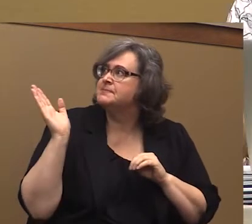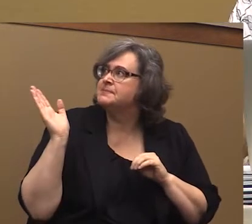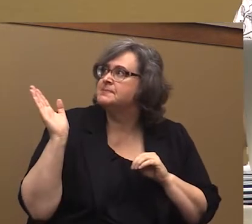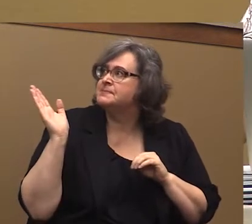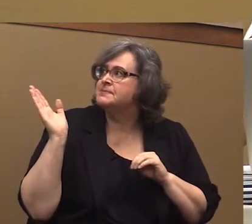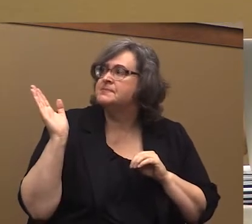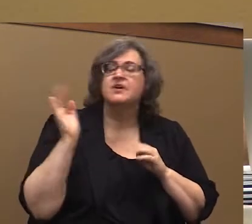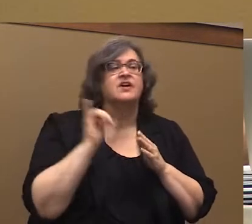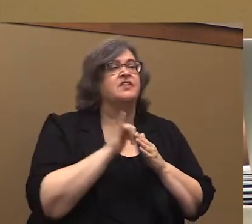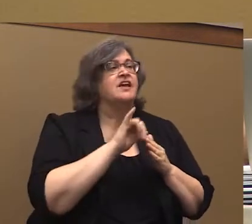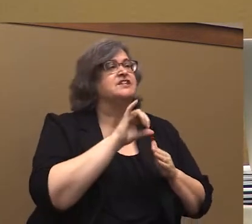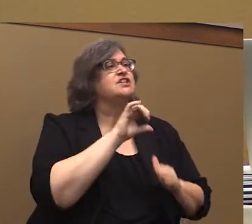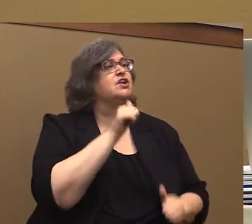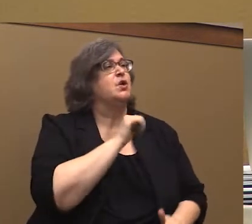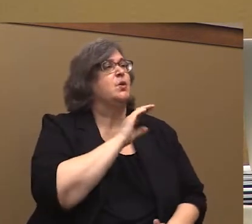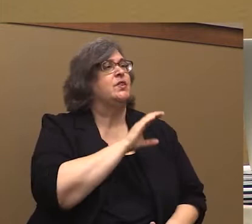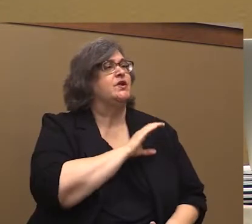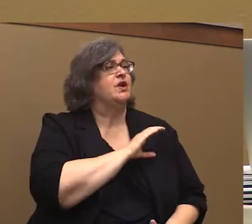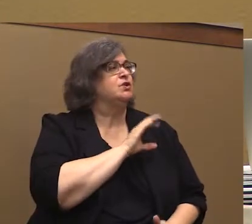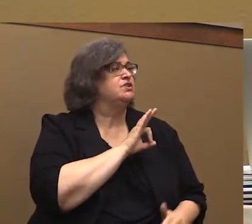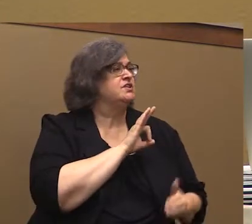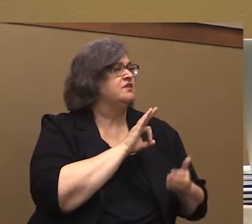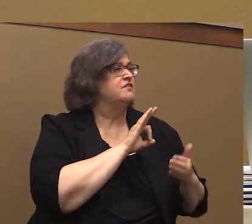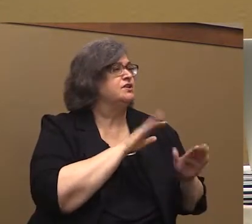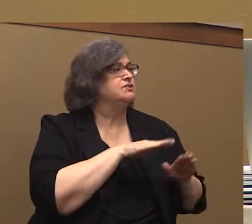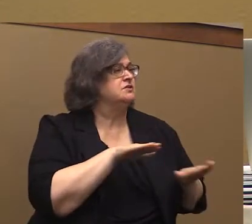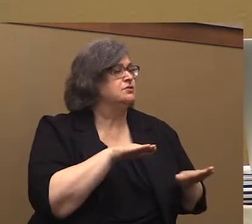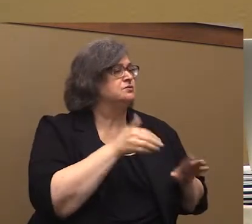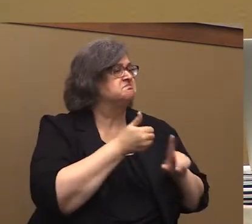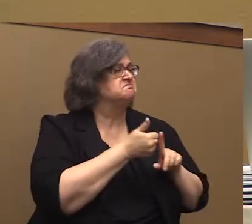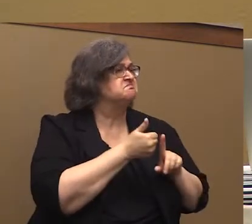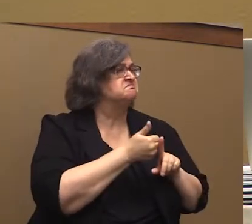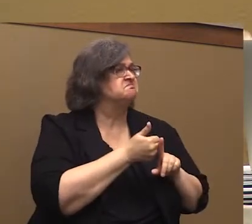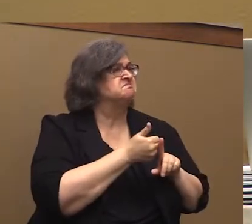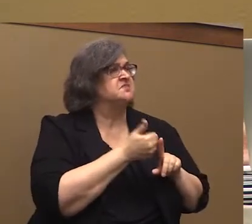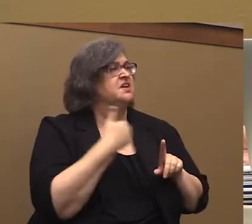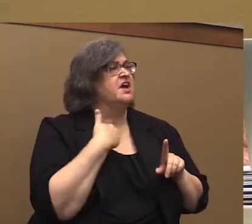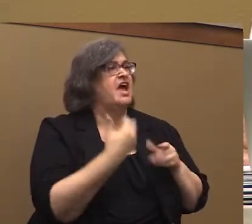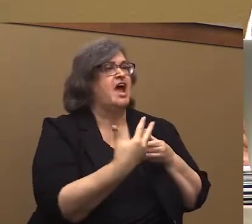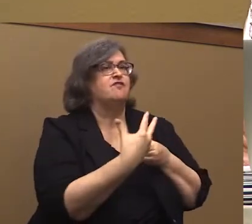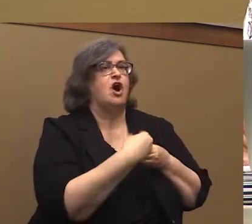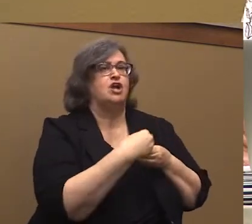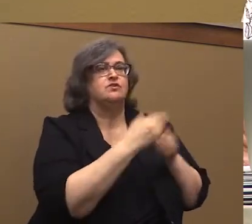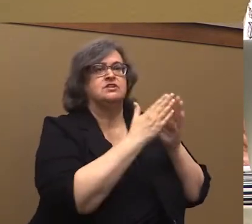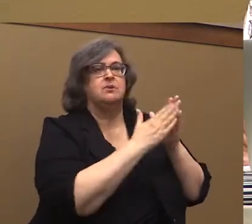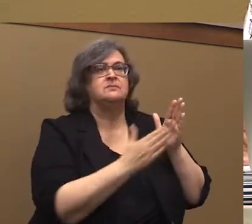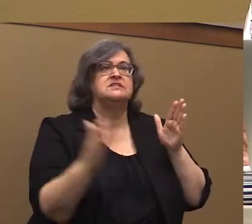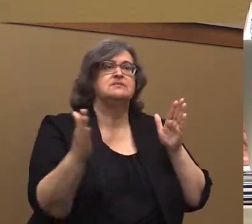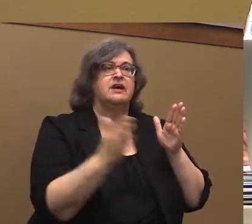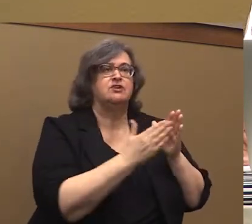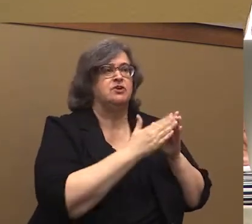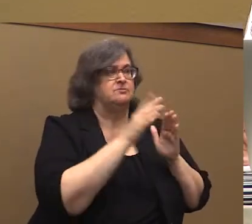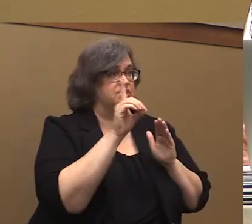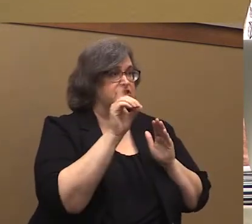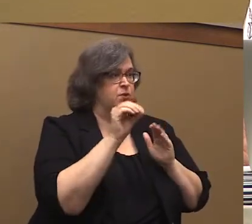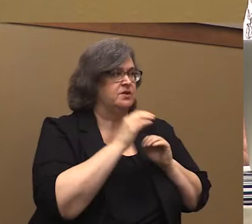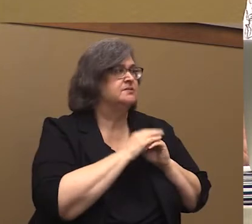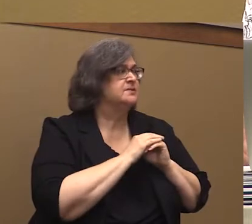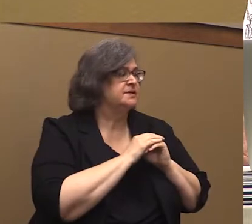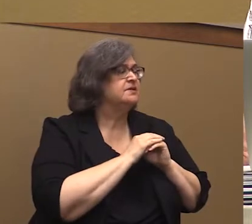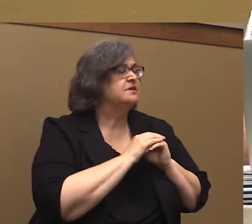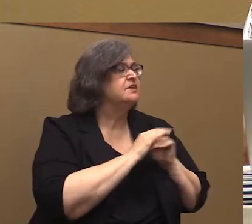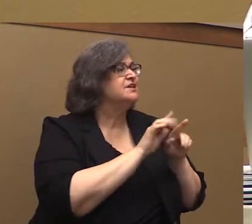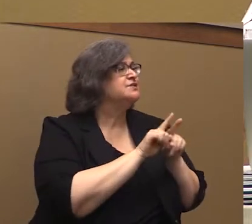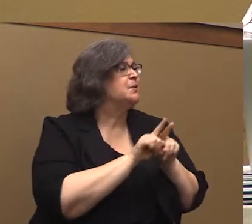this is another characteristic of children who have autism spectrum disorder,